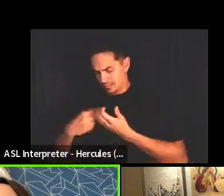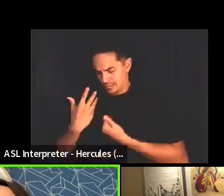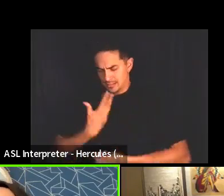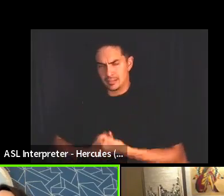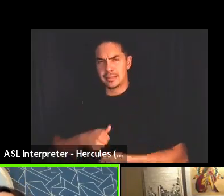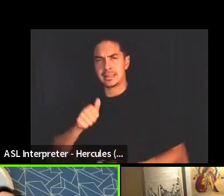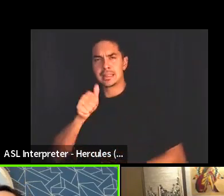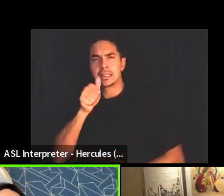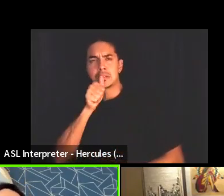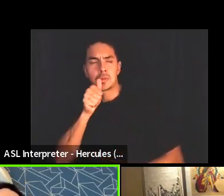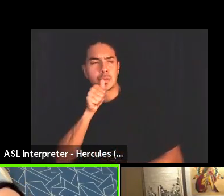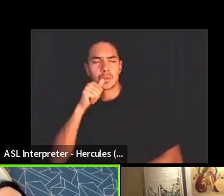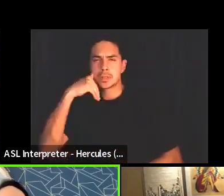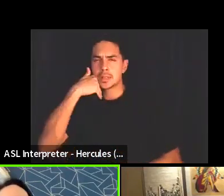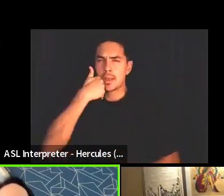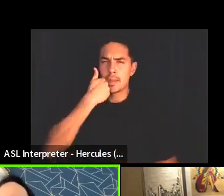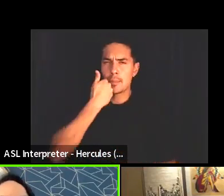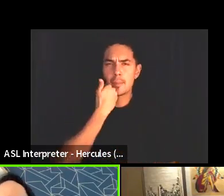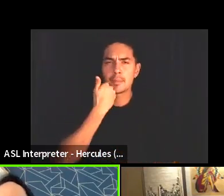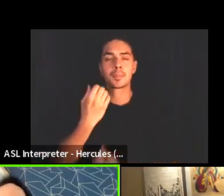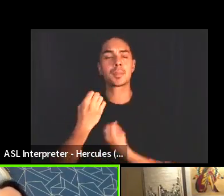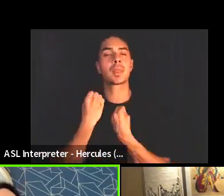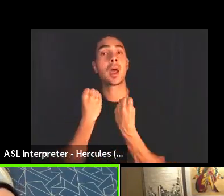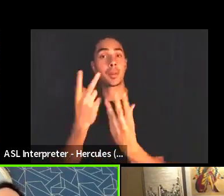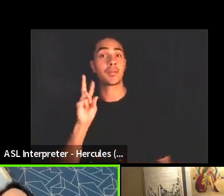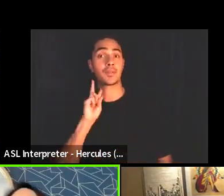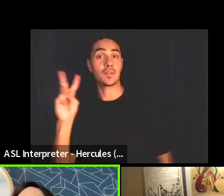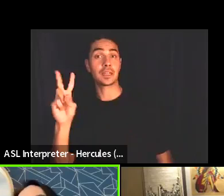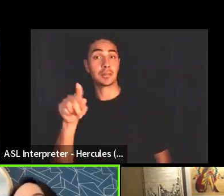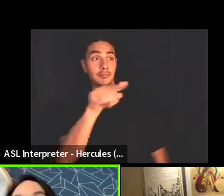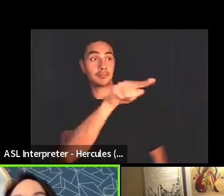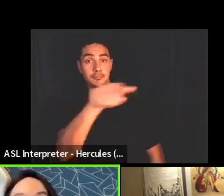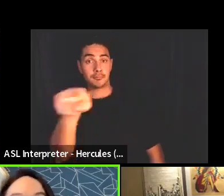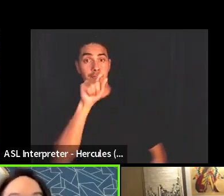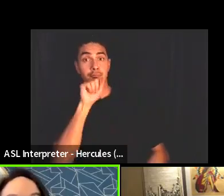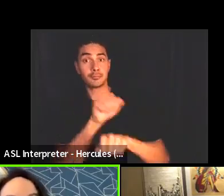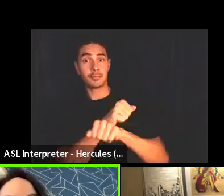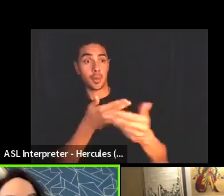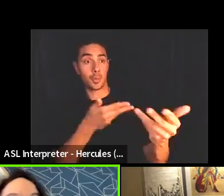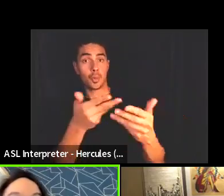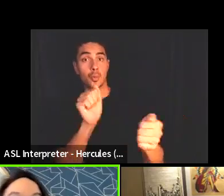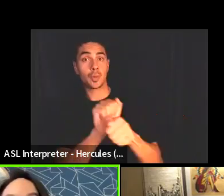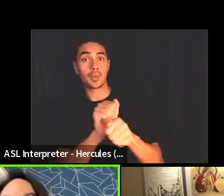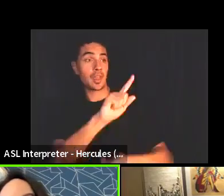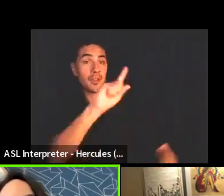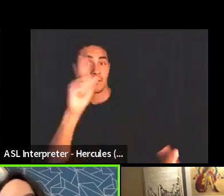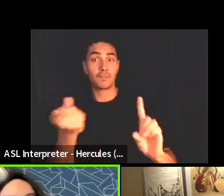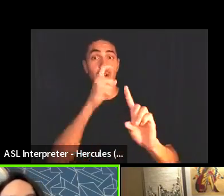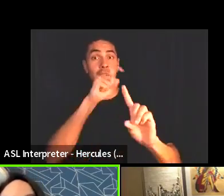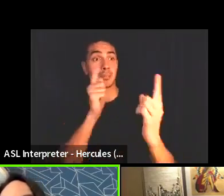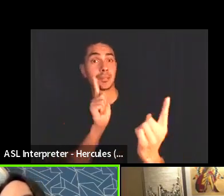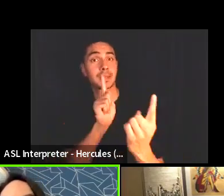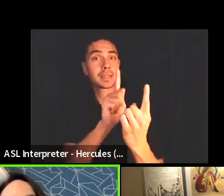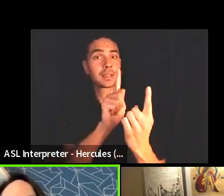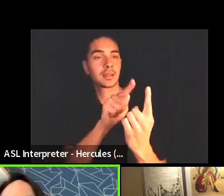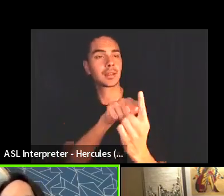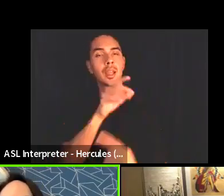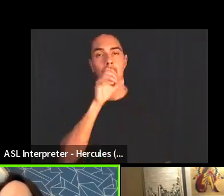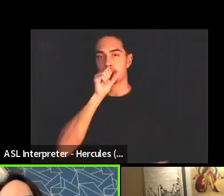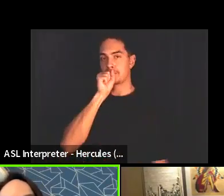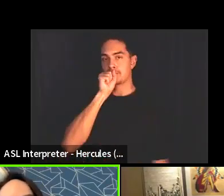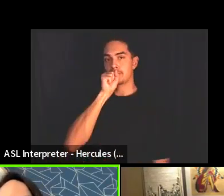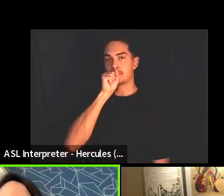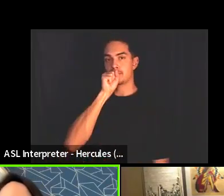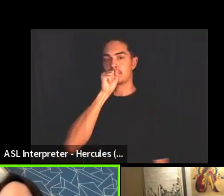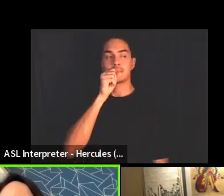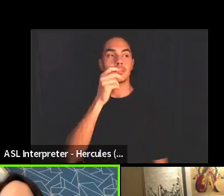how many victims have you worked with that never even told the first time, or maybe the second time or the third time, and maybe it was